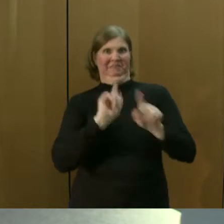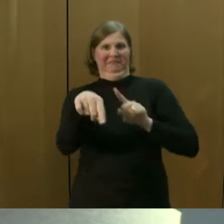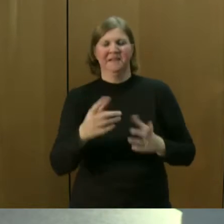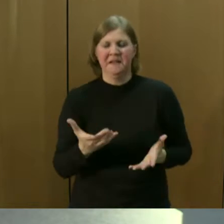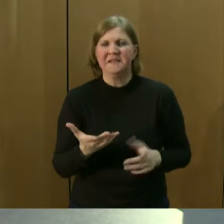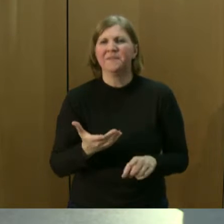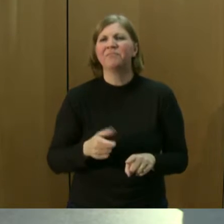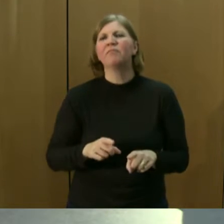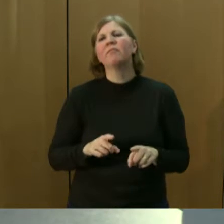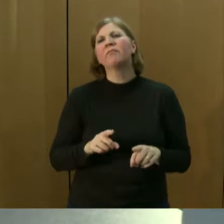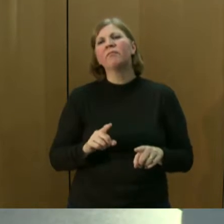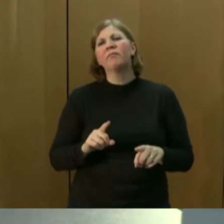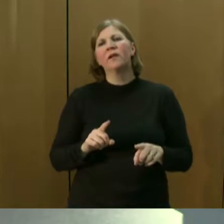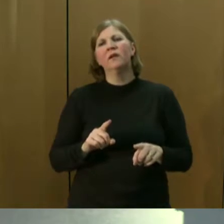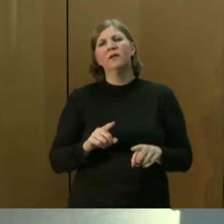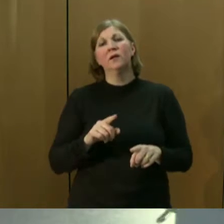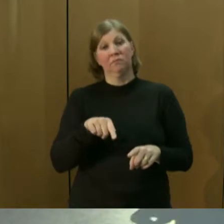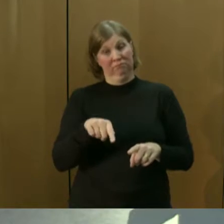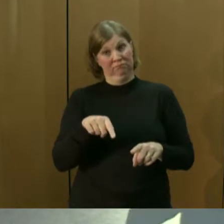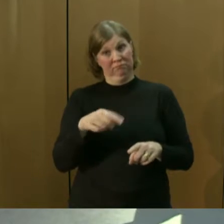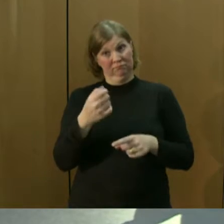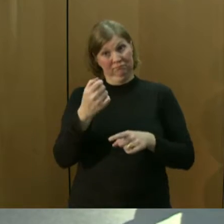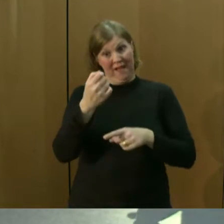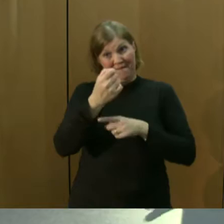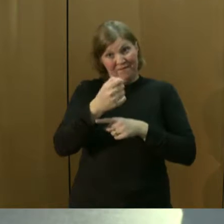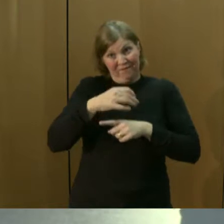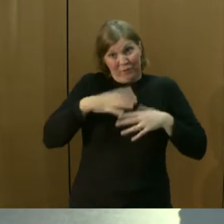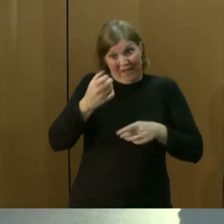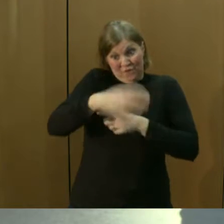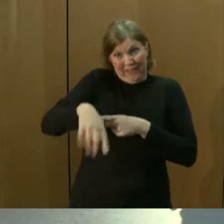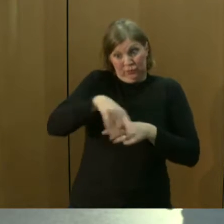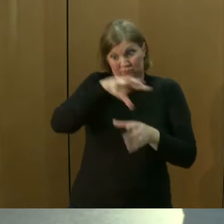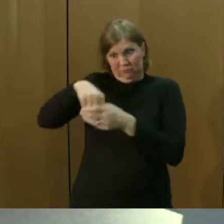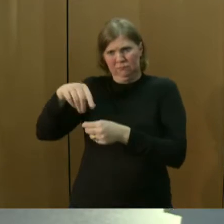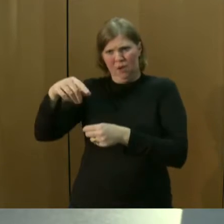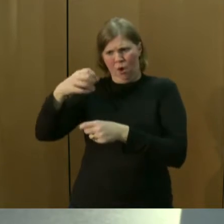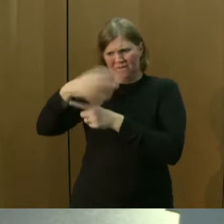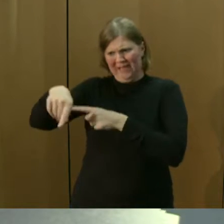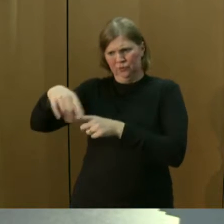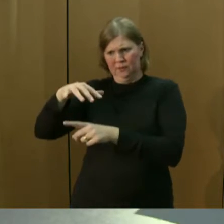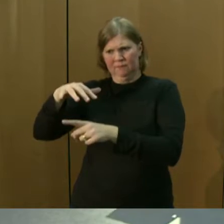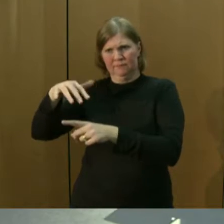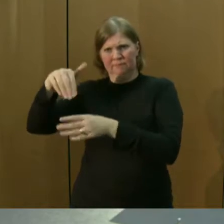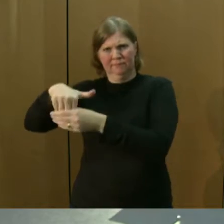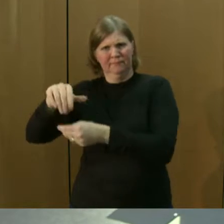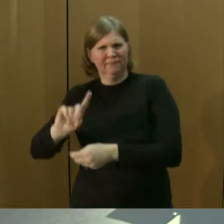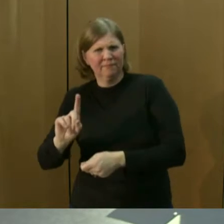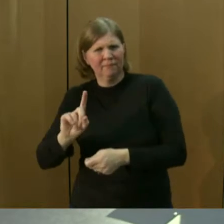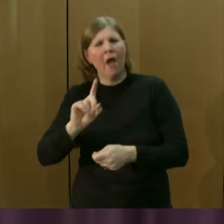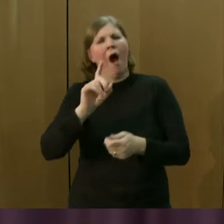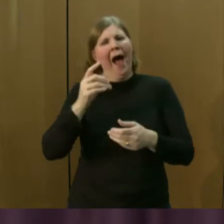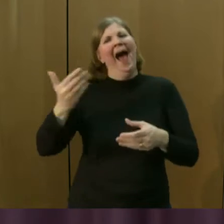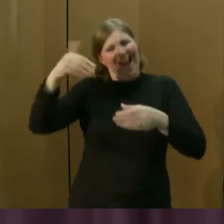part of Ed Fringe? Part of Ed Fringe, or at least in part of. There are several free models. The Free Fringe is one of